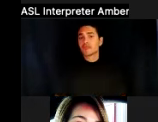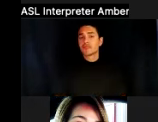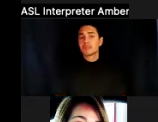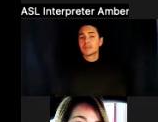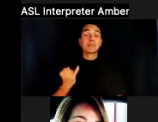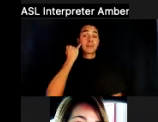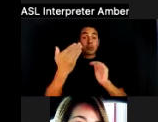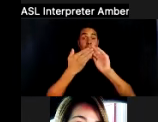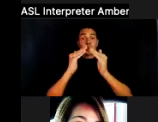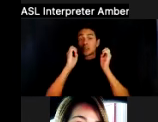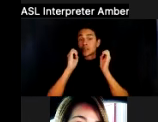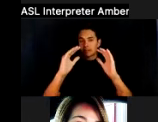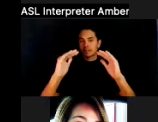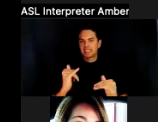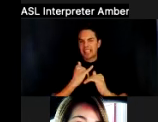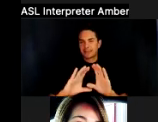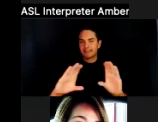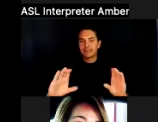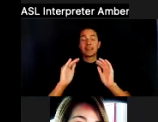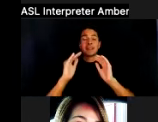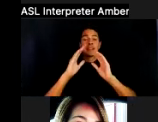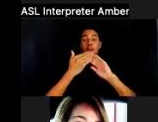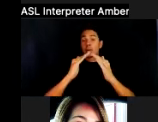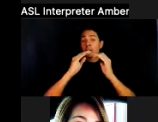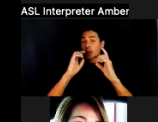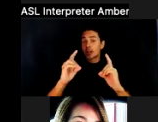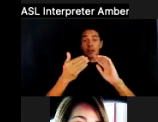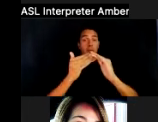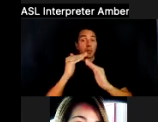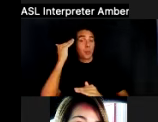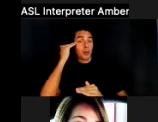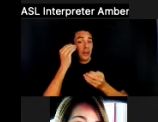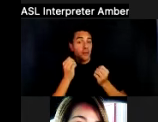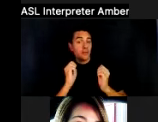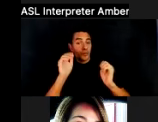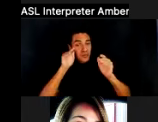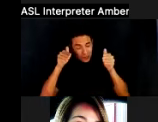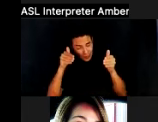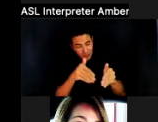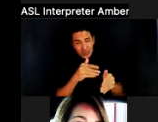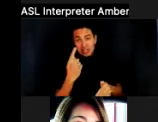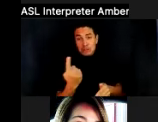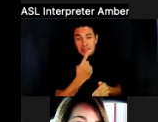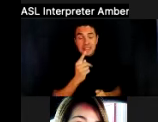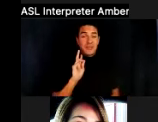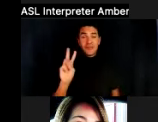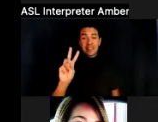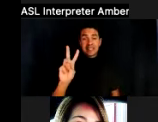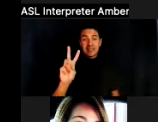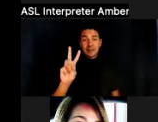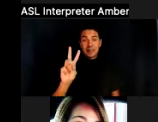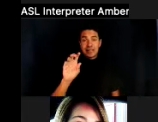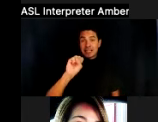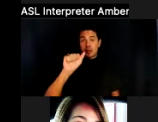community education, community awareness efforts focus solely on the impact sexual assault has on the victims, we are failing